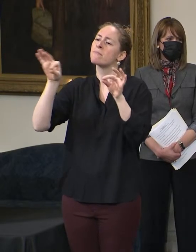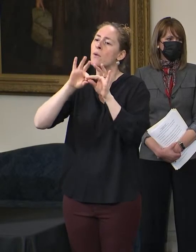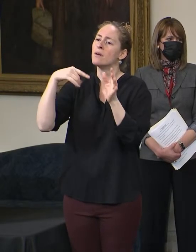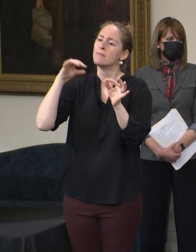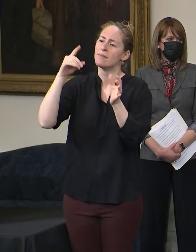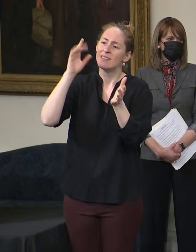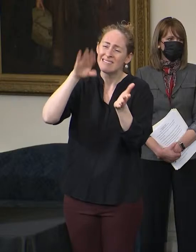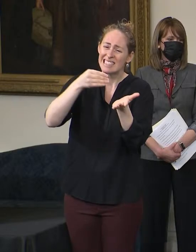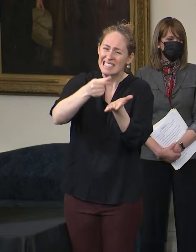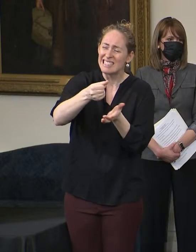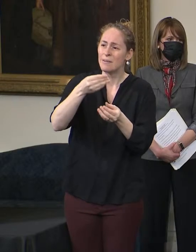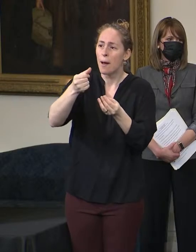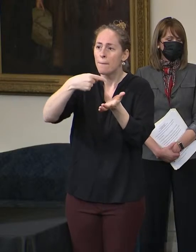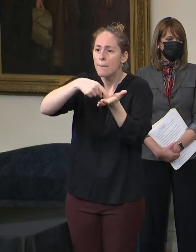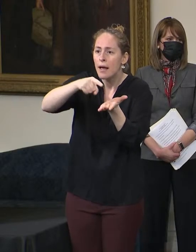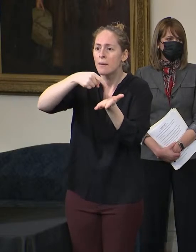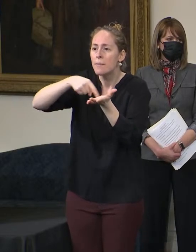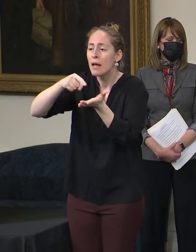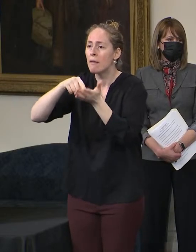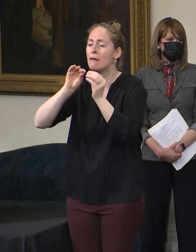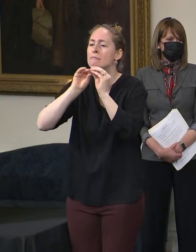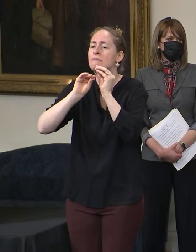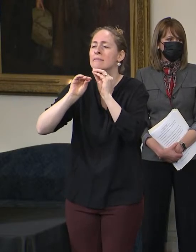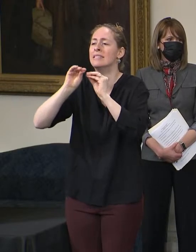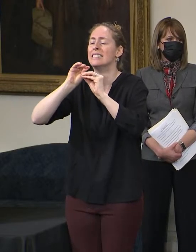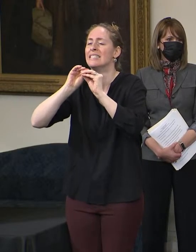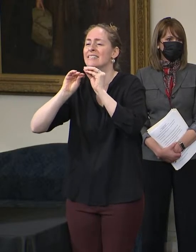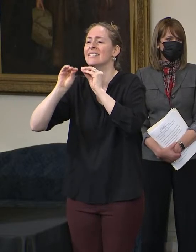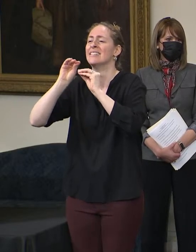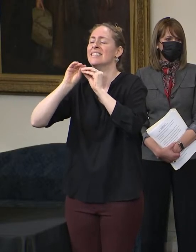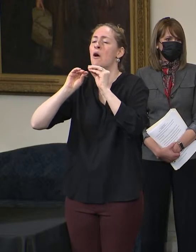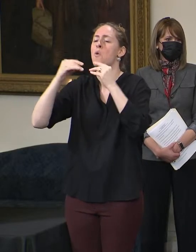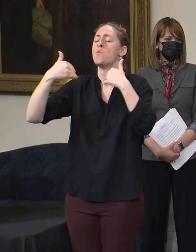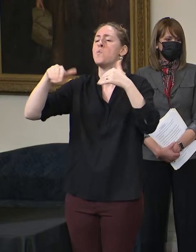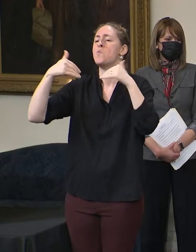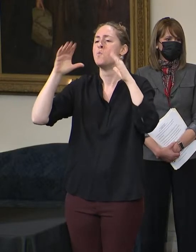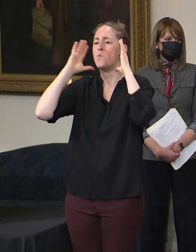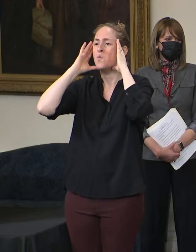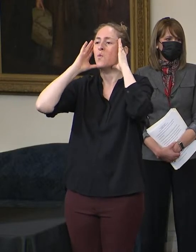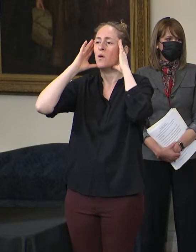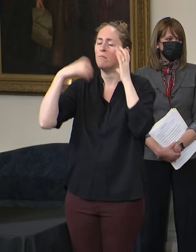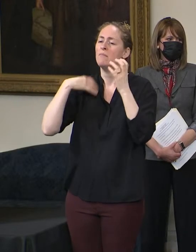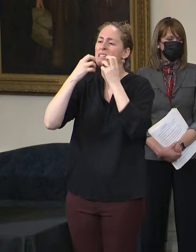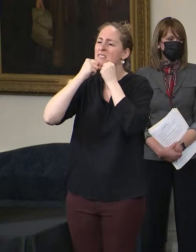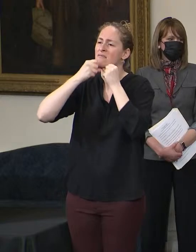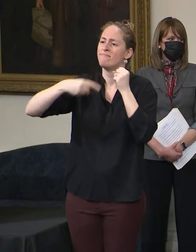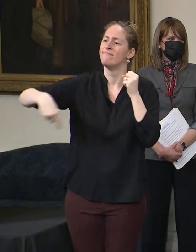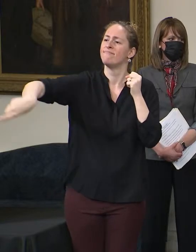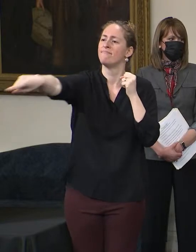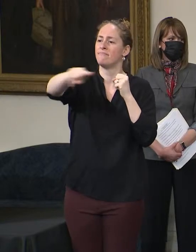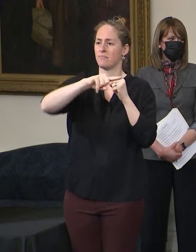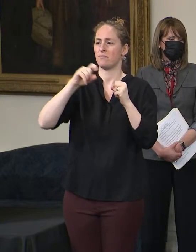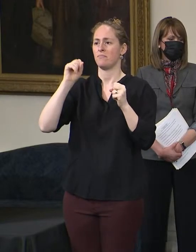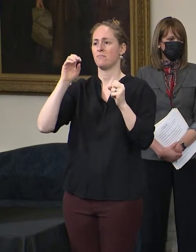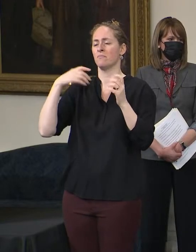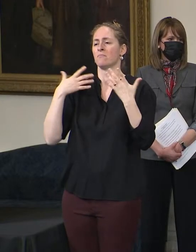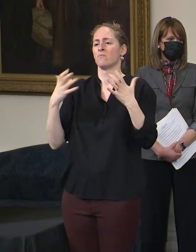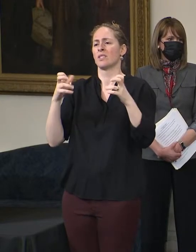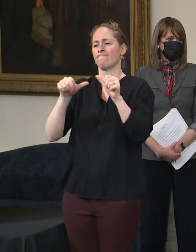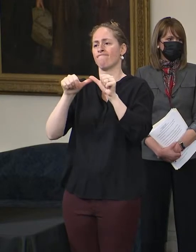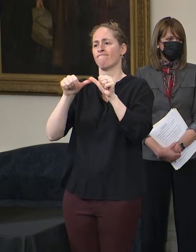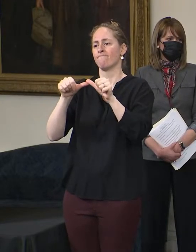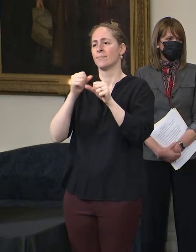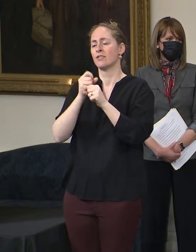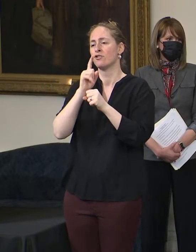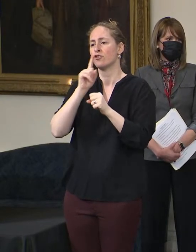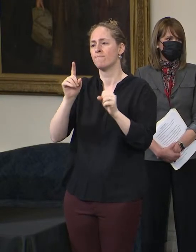businesses, in business until they get their job done and get it to us. So we can, we've only got this much